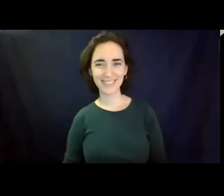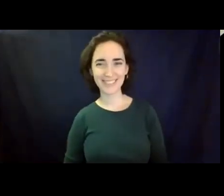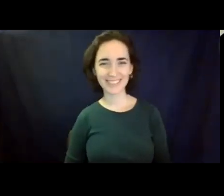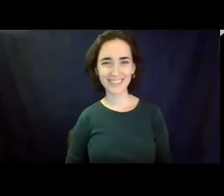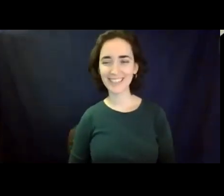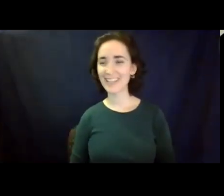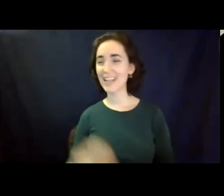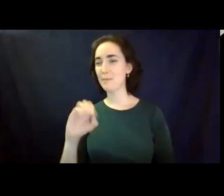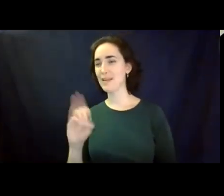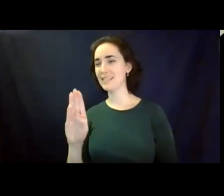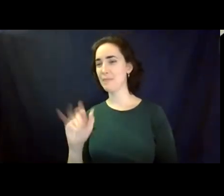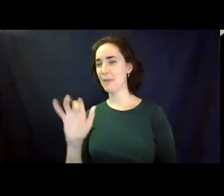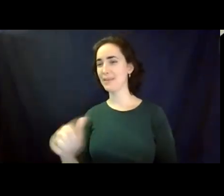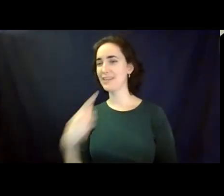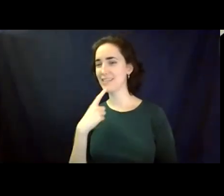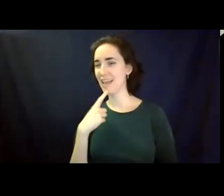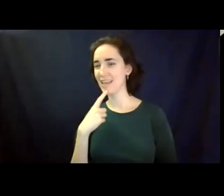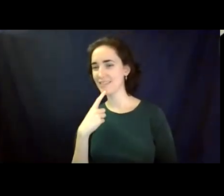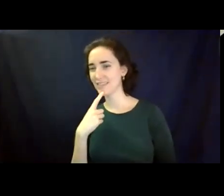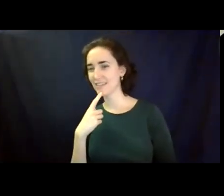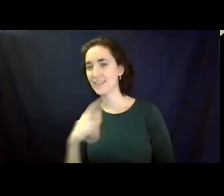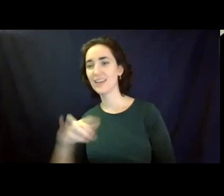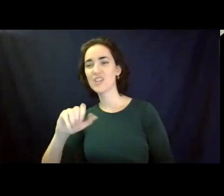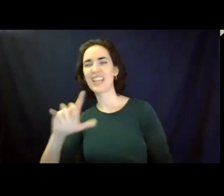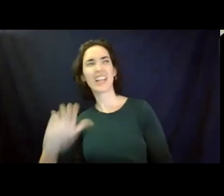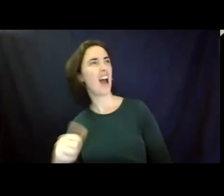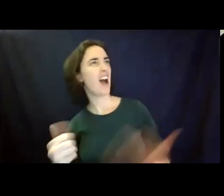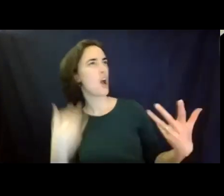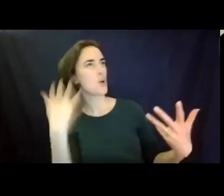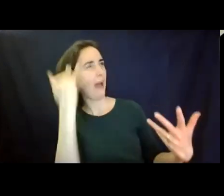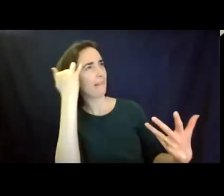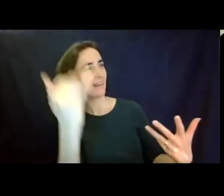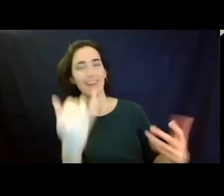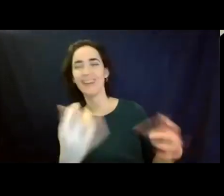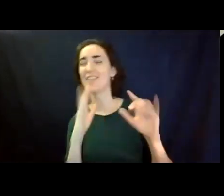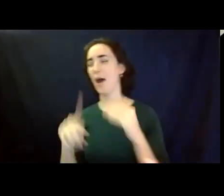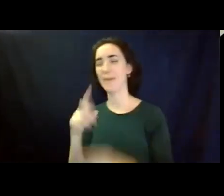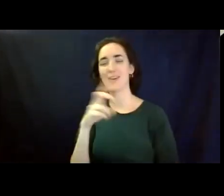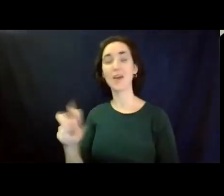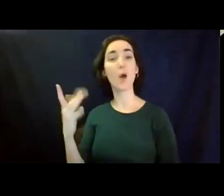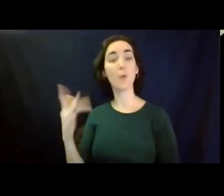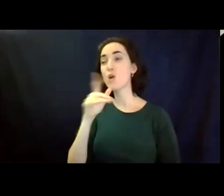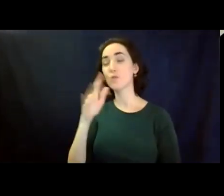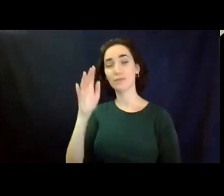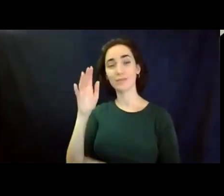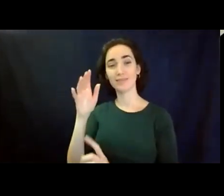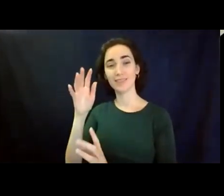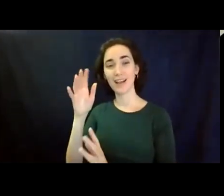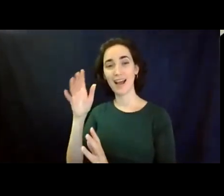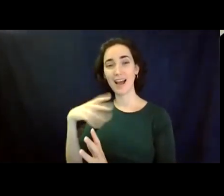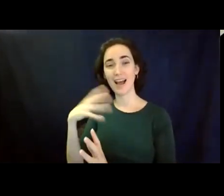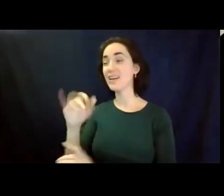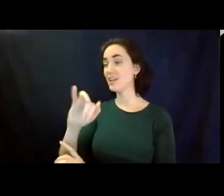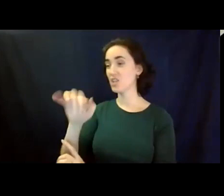Ms. Bambi says, Jessica, what kind of idea was that, in reference to the bus trip? Because Ms. Jessica is one